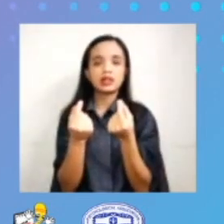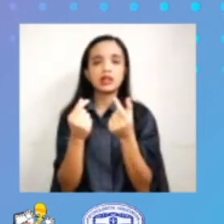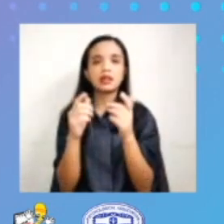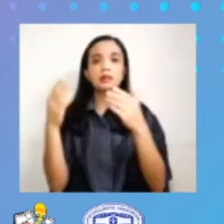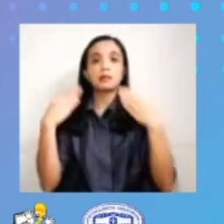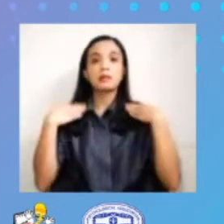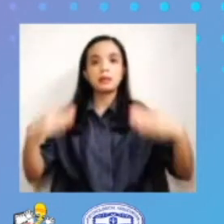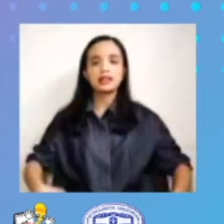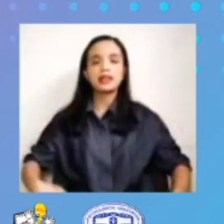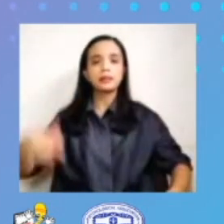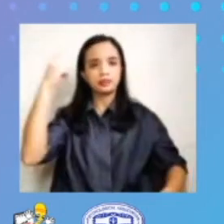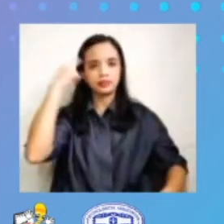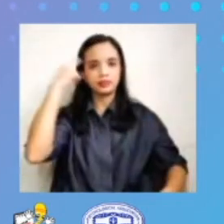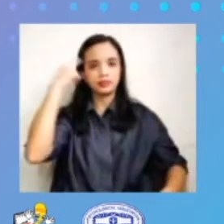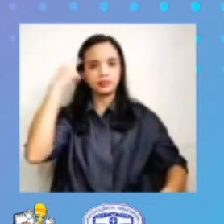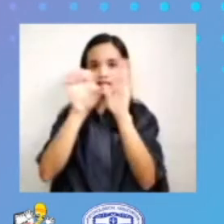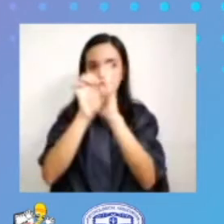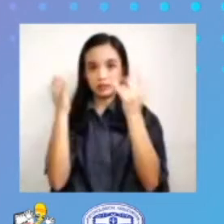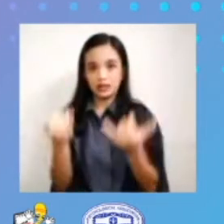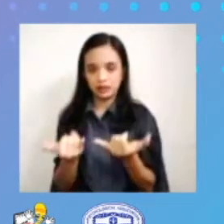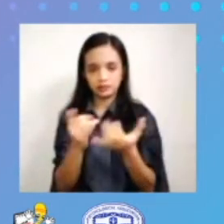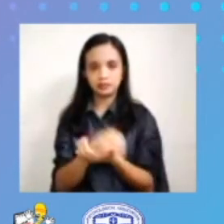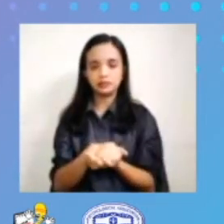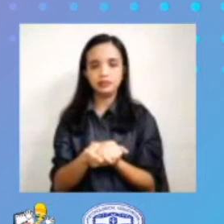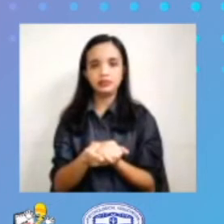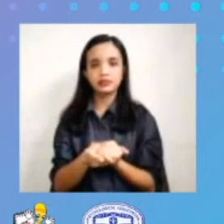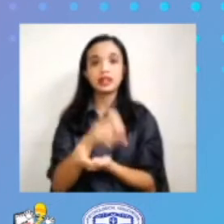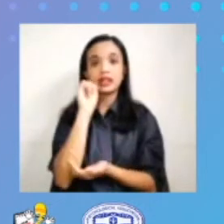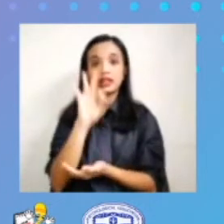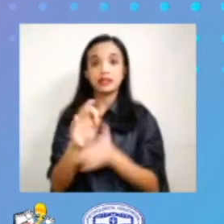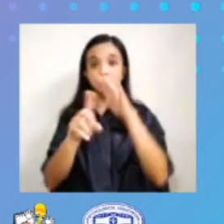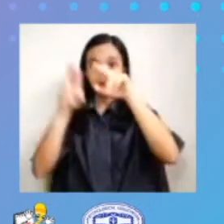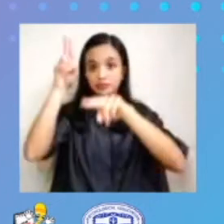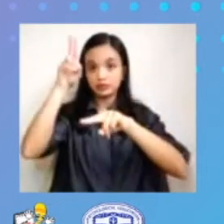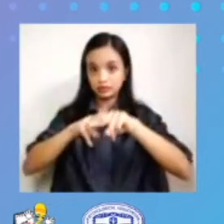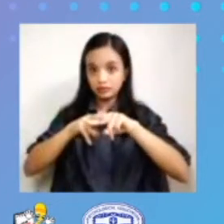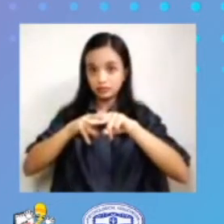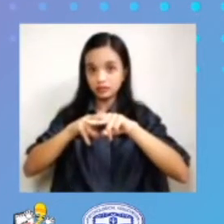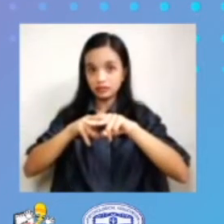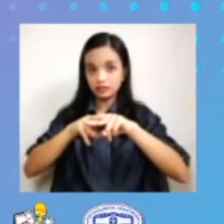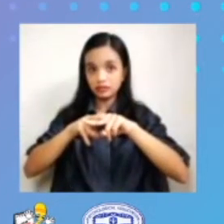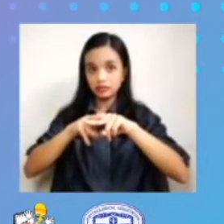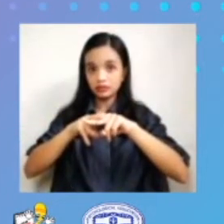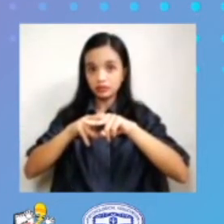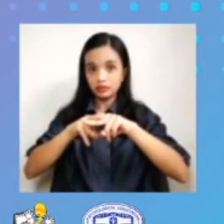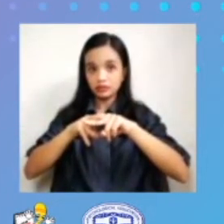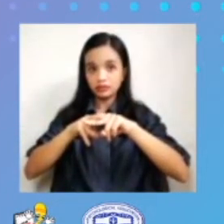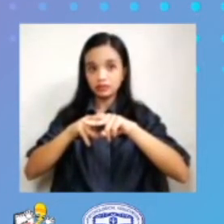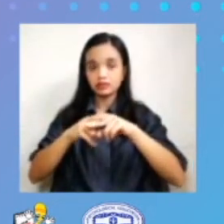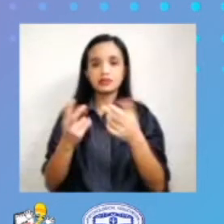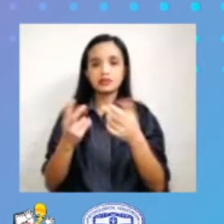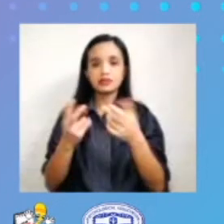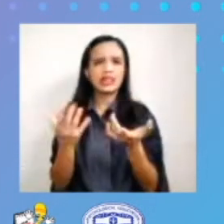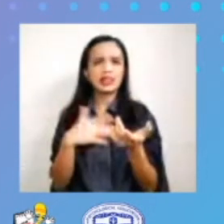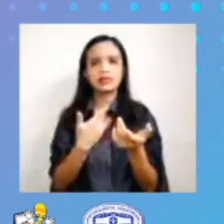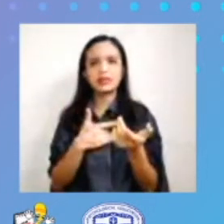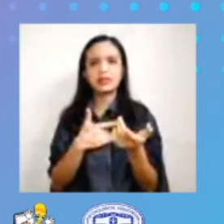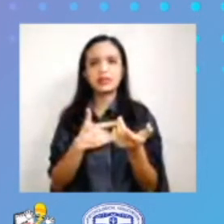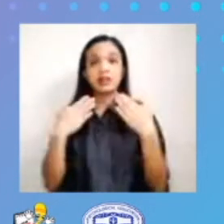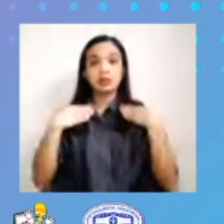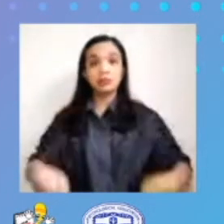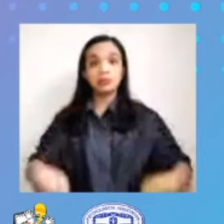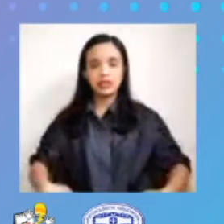usual things that they do or what you do. So ang ginagawa ko minsan, I do stretching. I just make sure that my muscles are stretched, no?